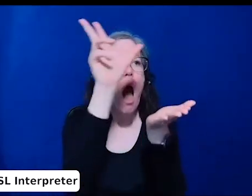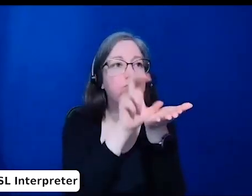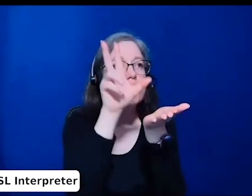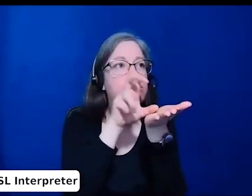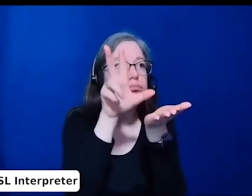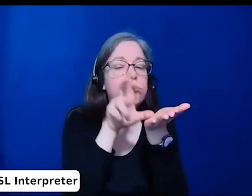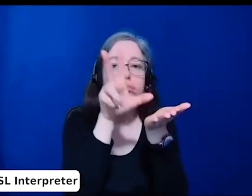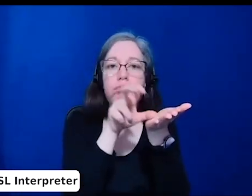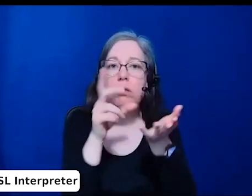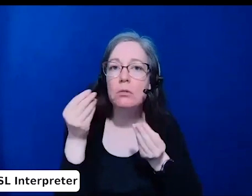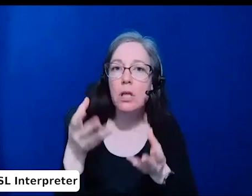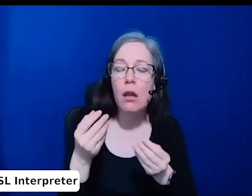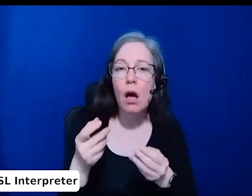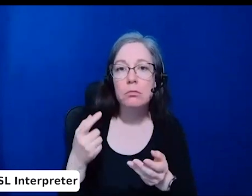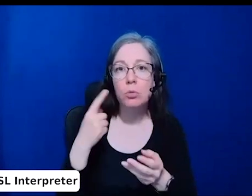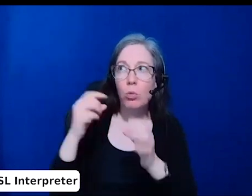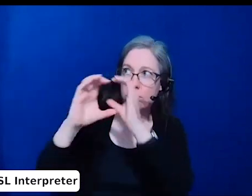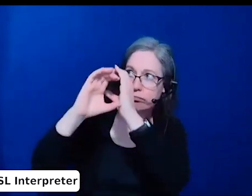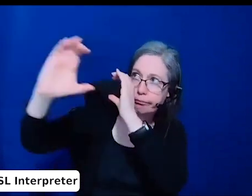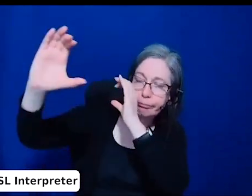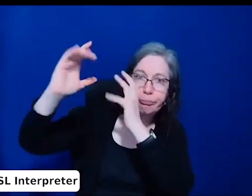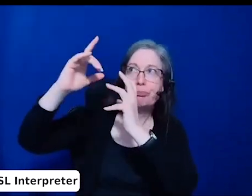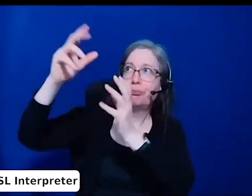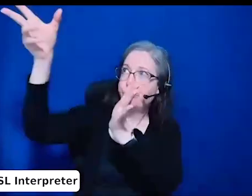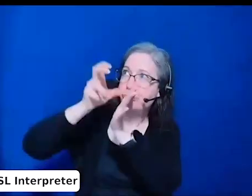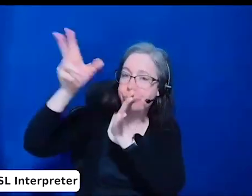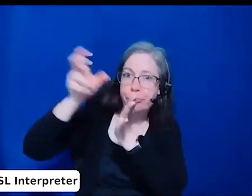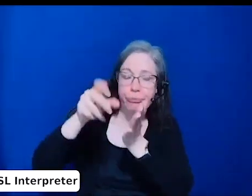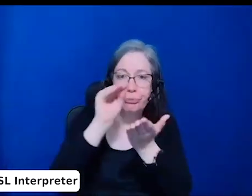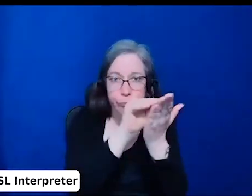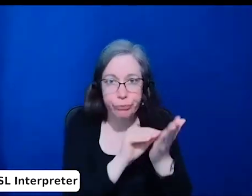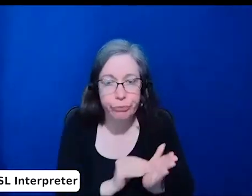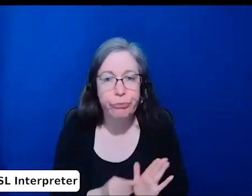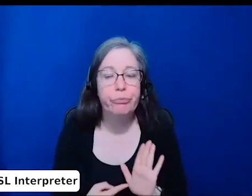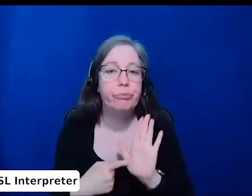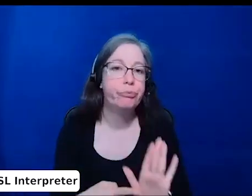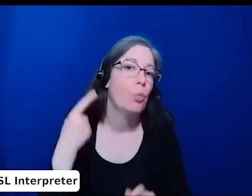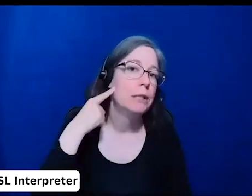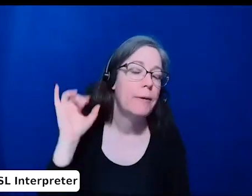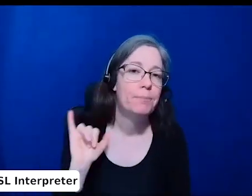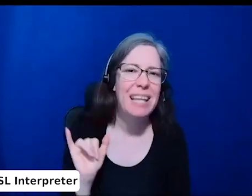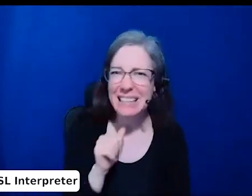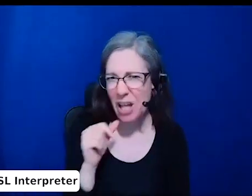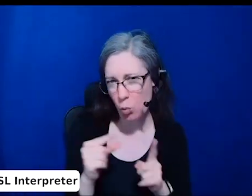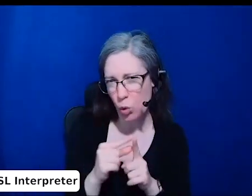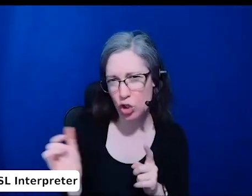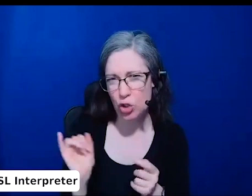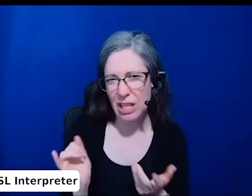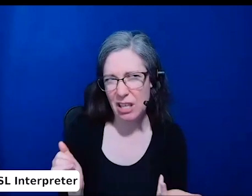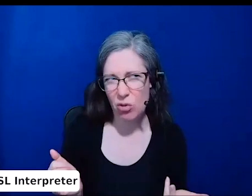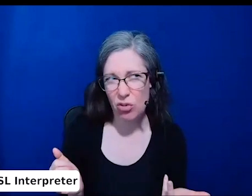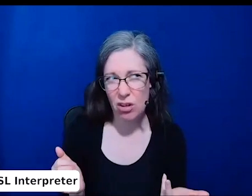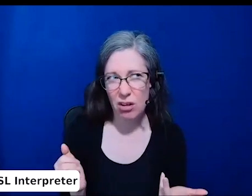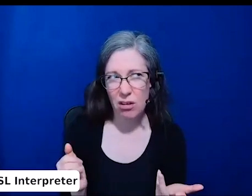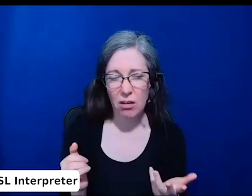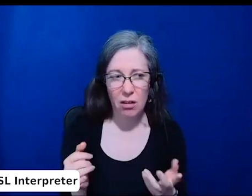telescope, represented in sound. It's also typically not words, so if I sit here and tell you about our data, that's not